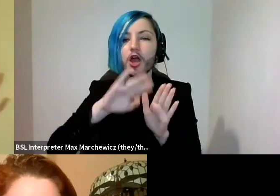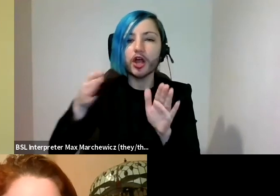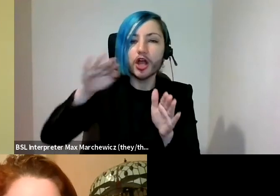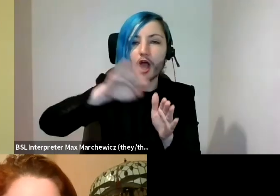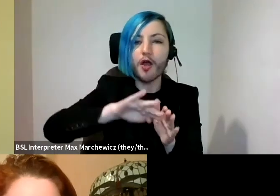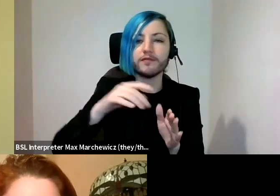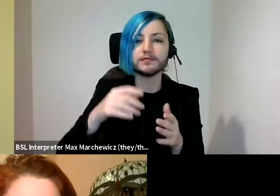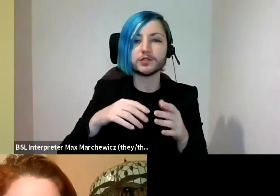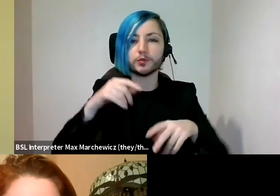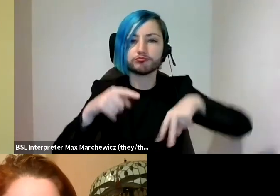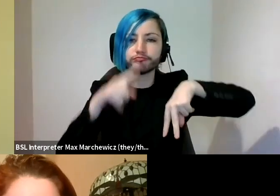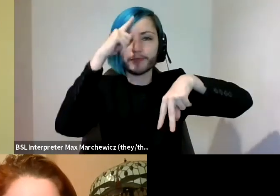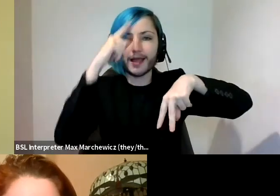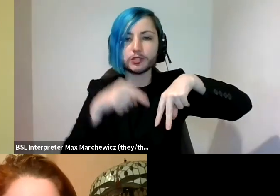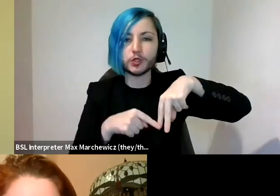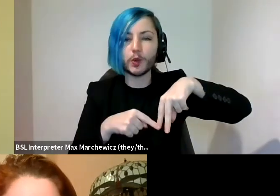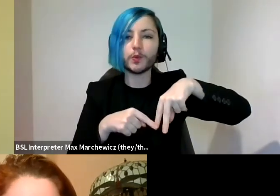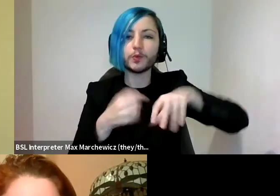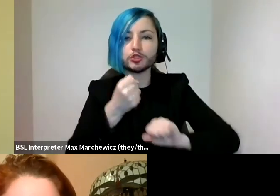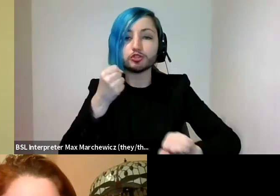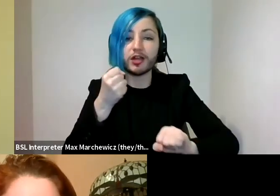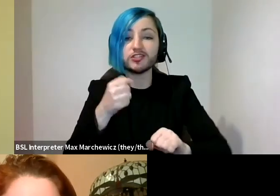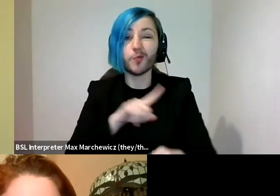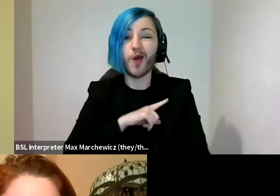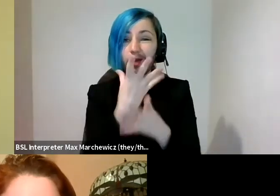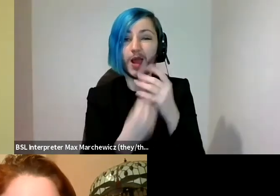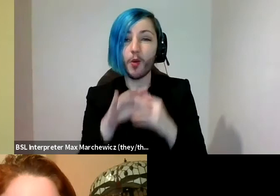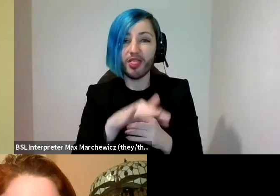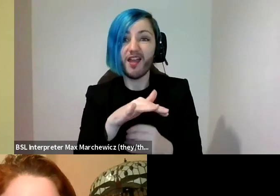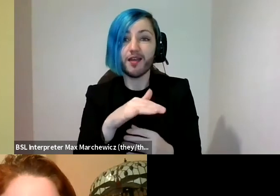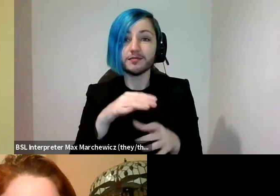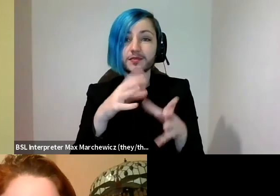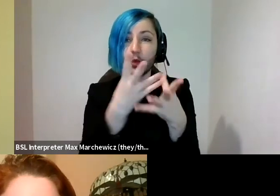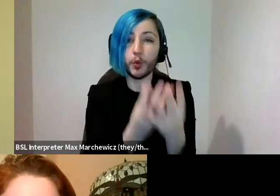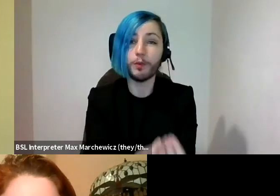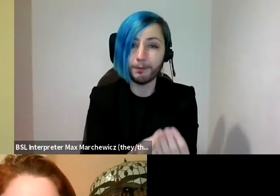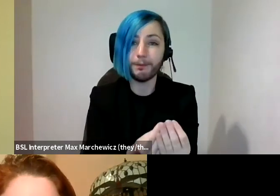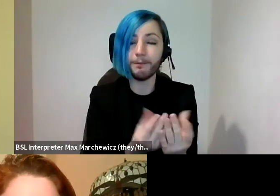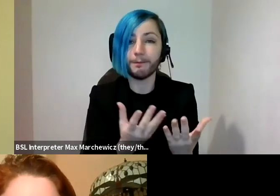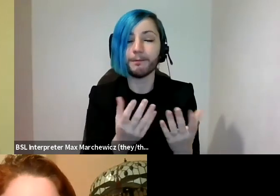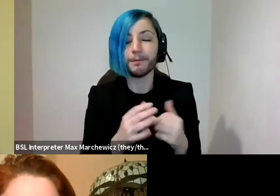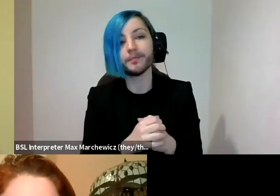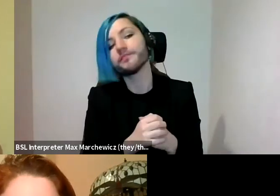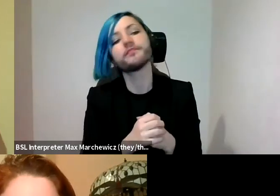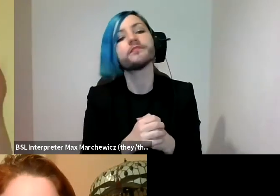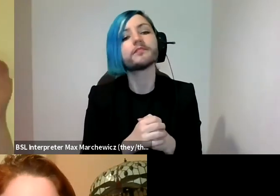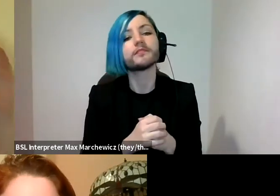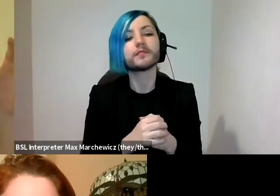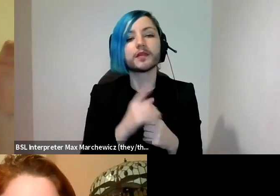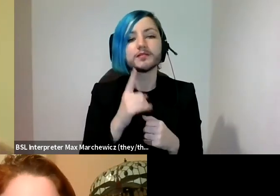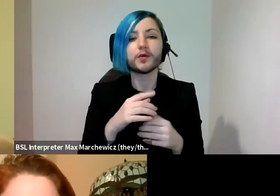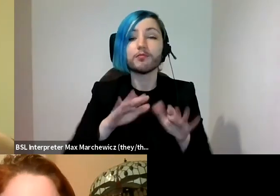from the existence of the black holes themselves. So the gravitational wave is a